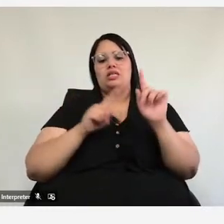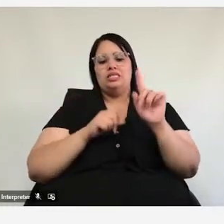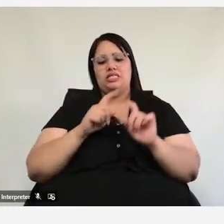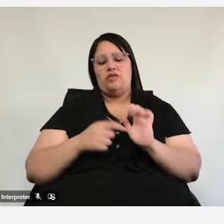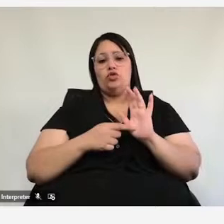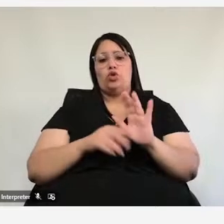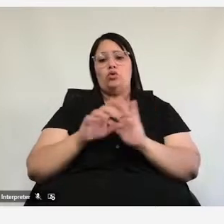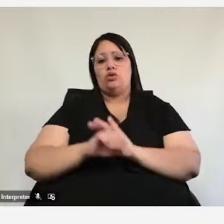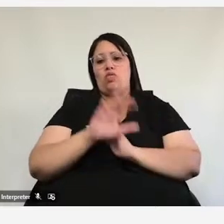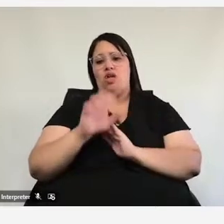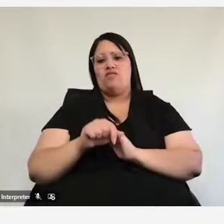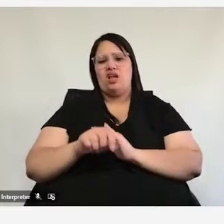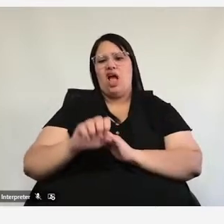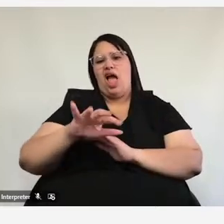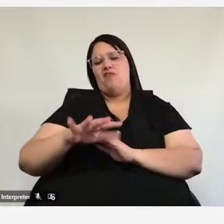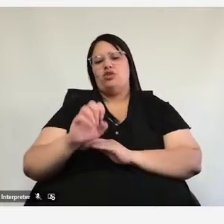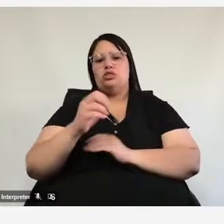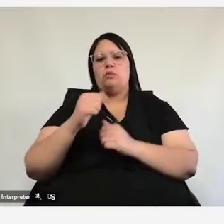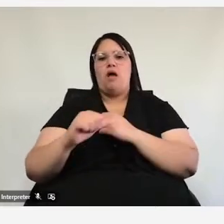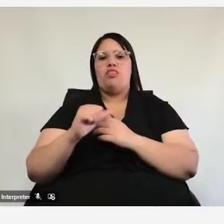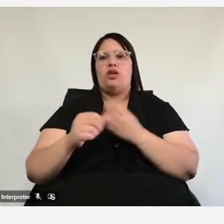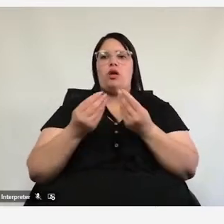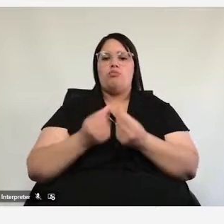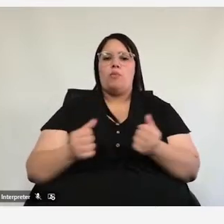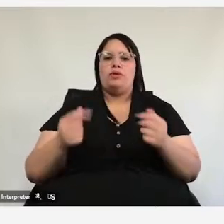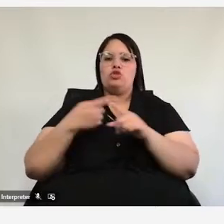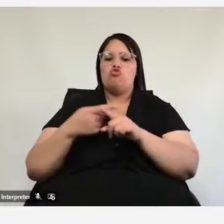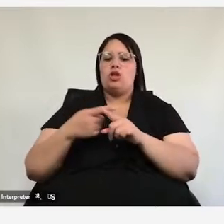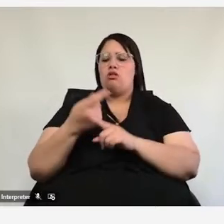South Africa's average monthly property rental costs